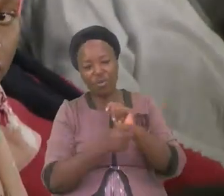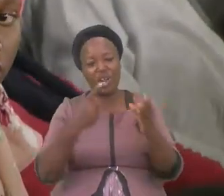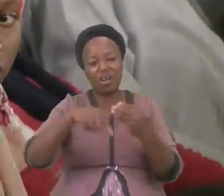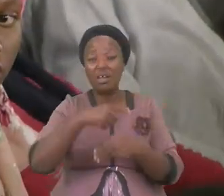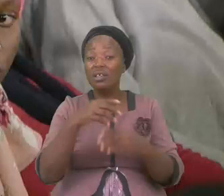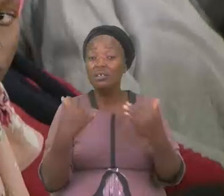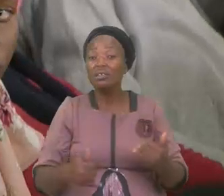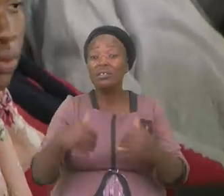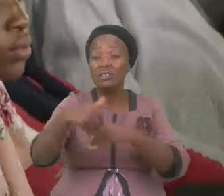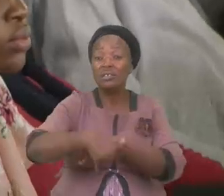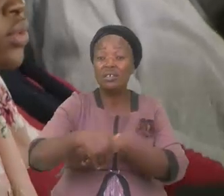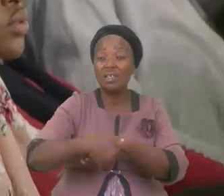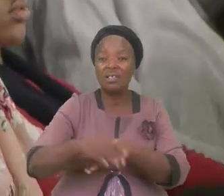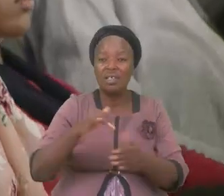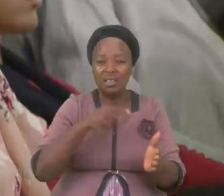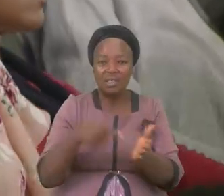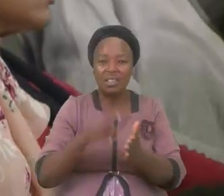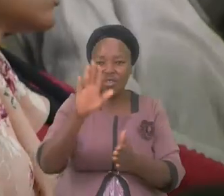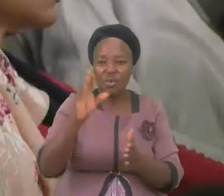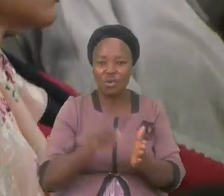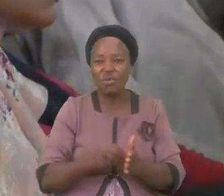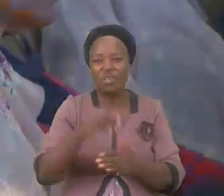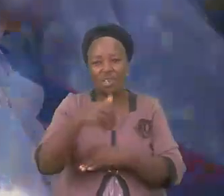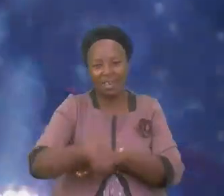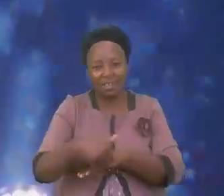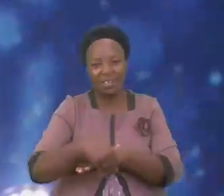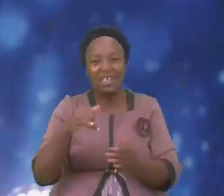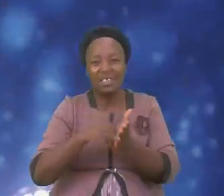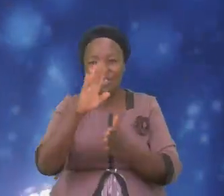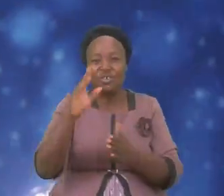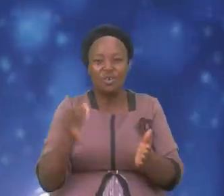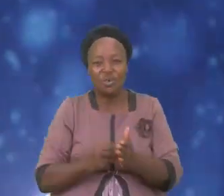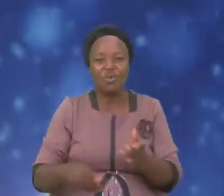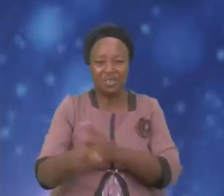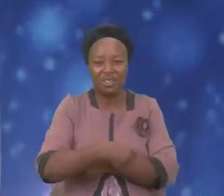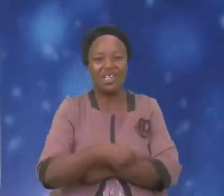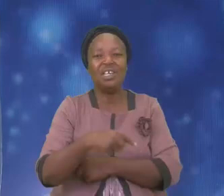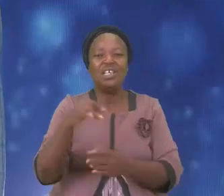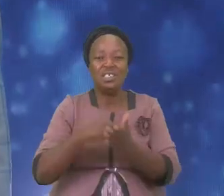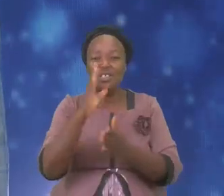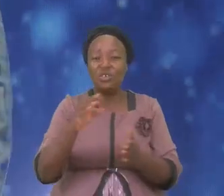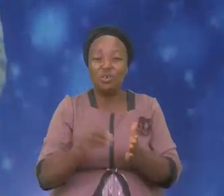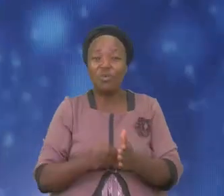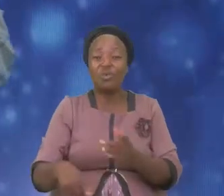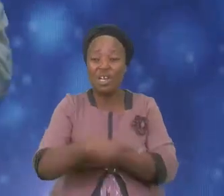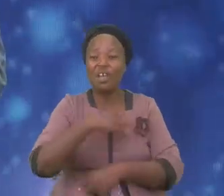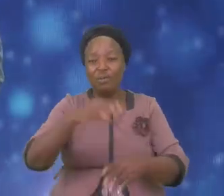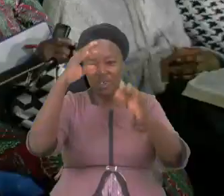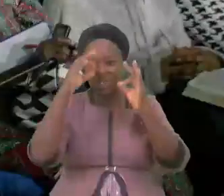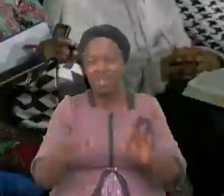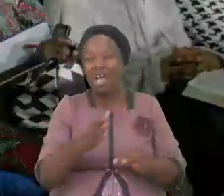It's your day of decision, and your life will be better from tonight